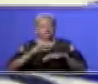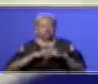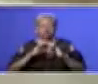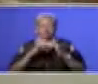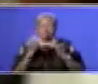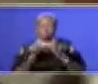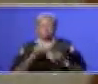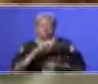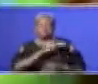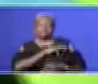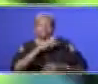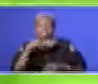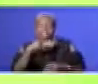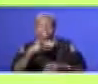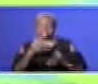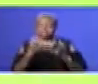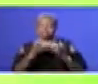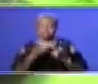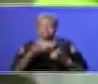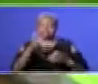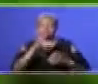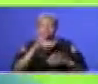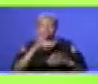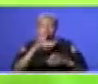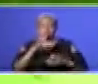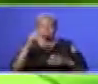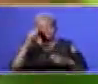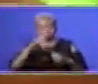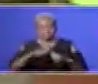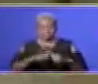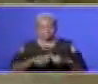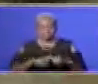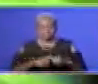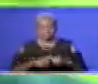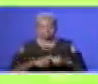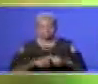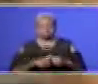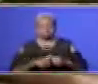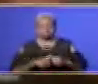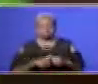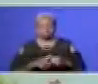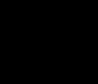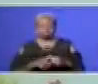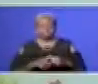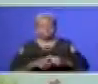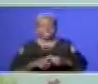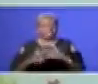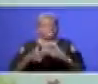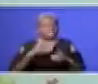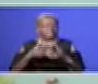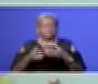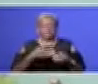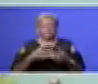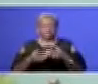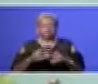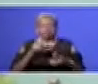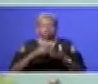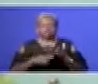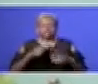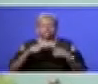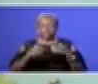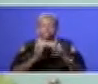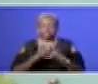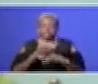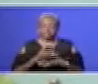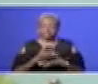wants her mother's memory to be about more than the unfortunate incident that claimed her life. In spite of it all, despite what she would have gone through or what she